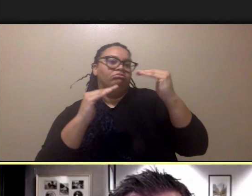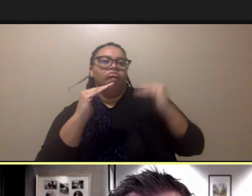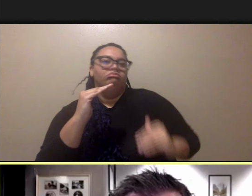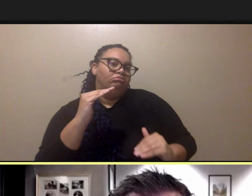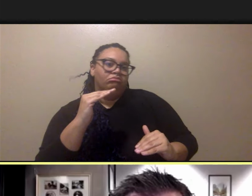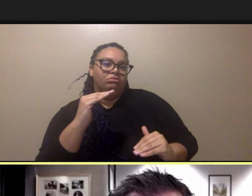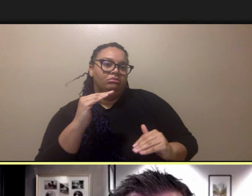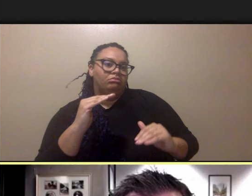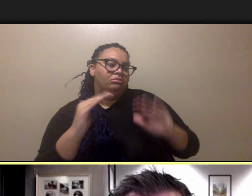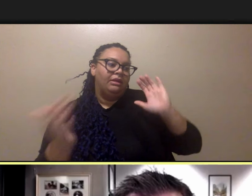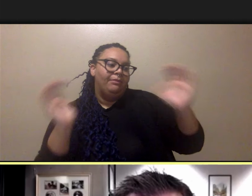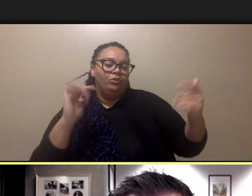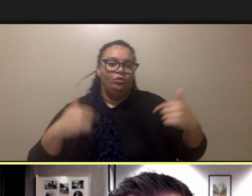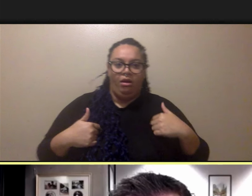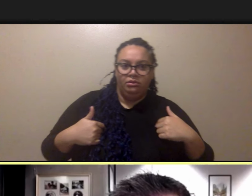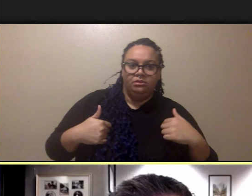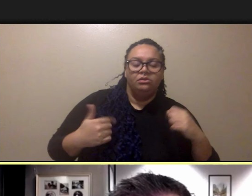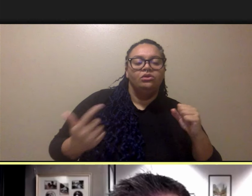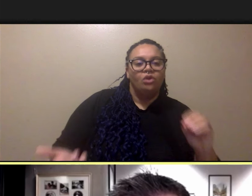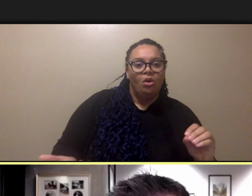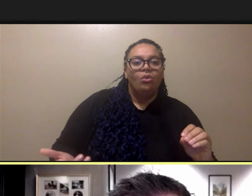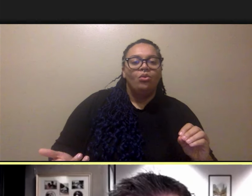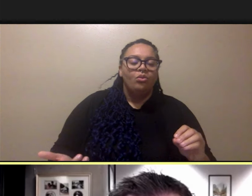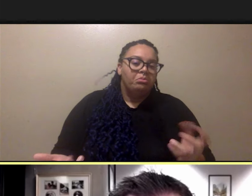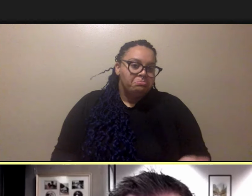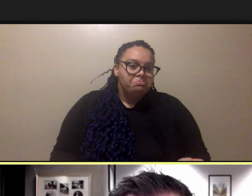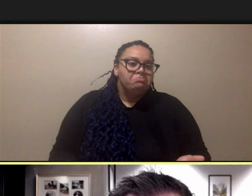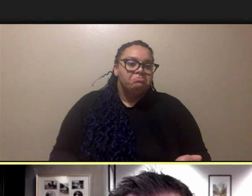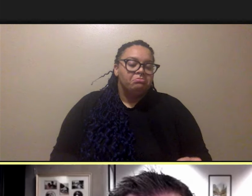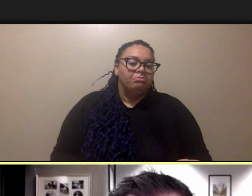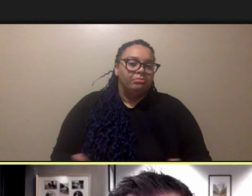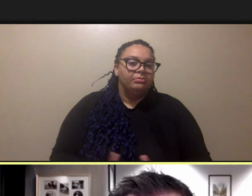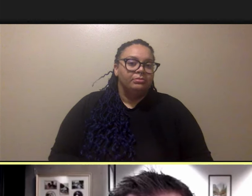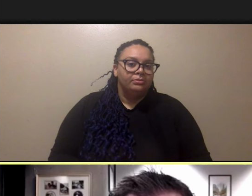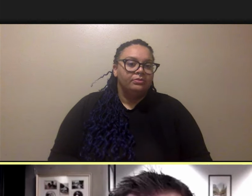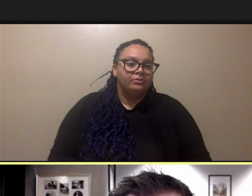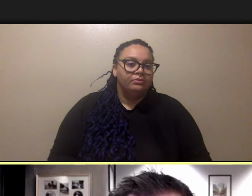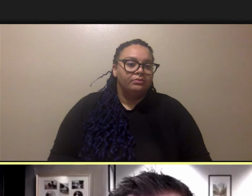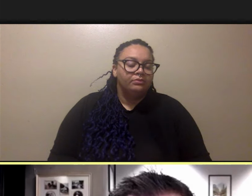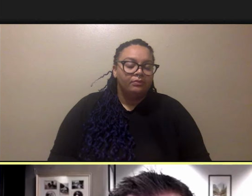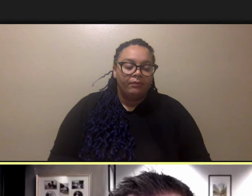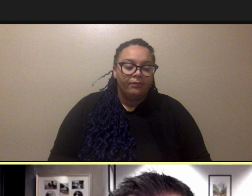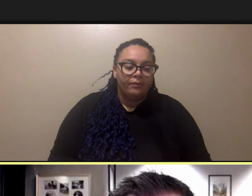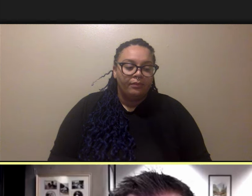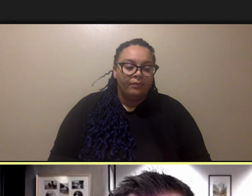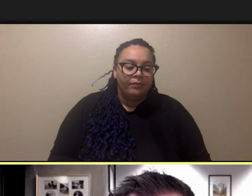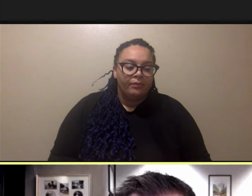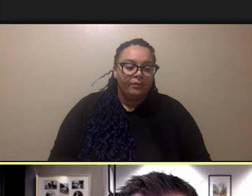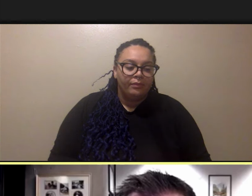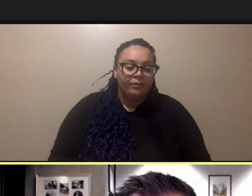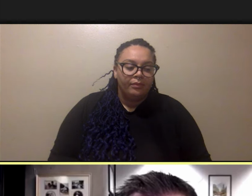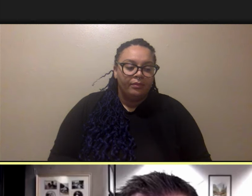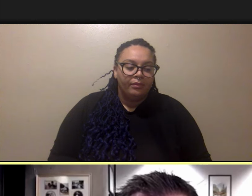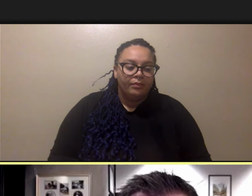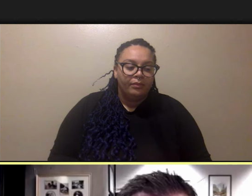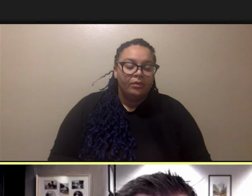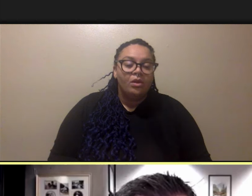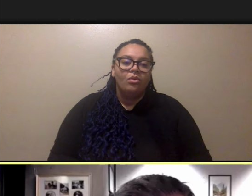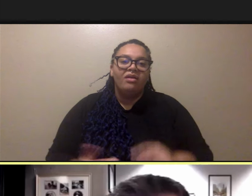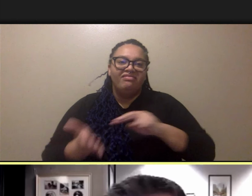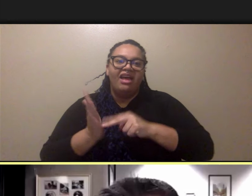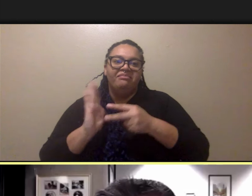way was most convenient. But usually that way, that means of condescension had to do